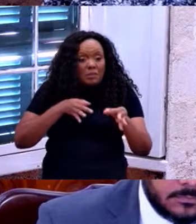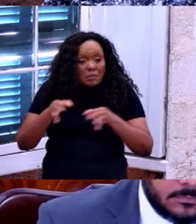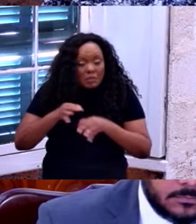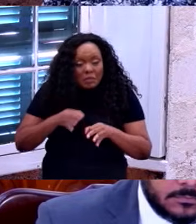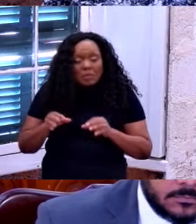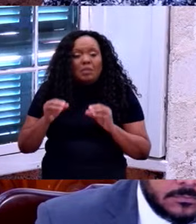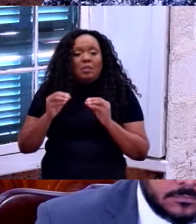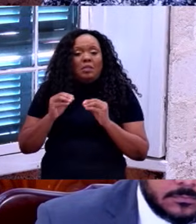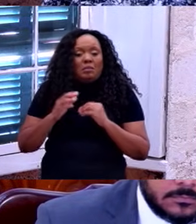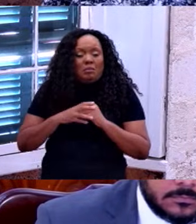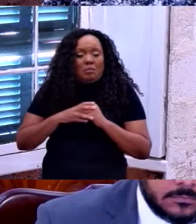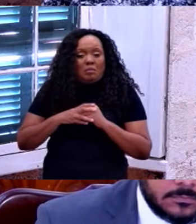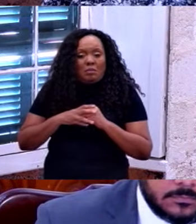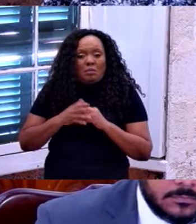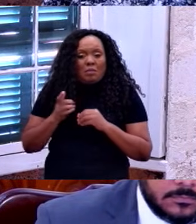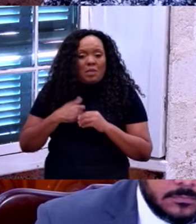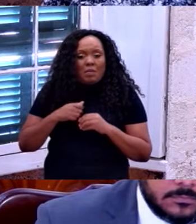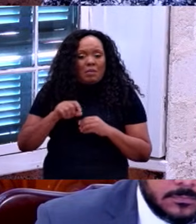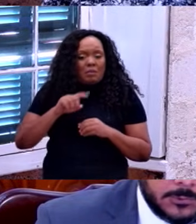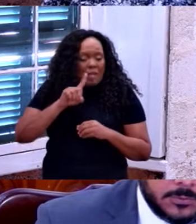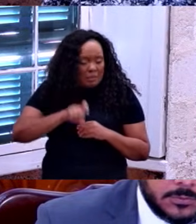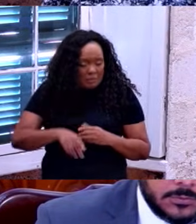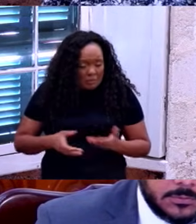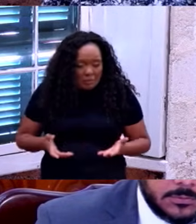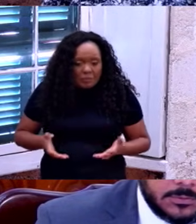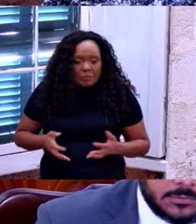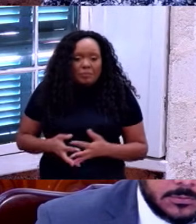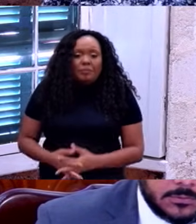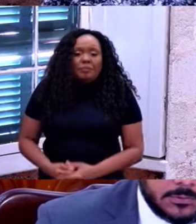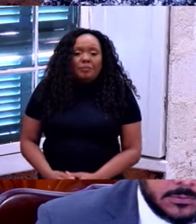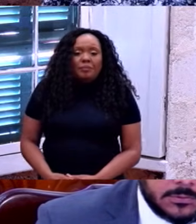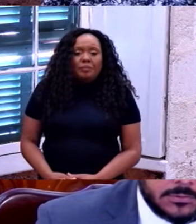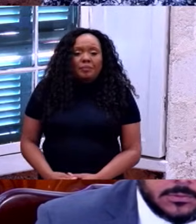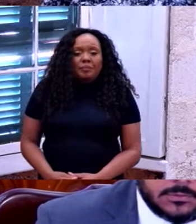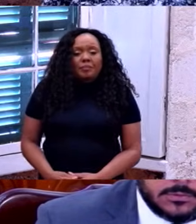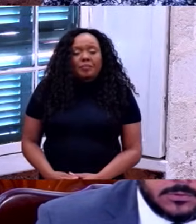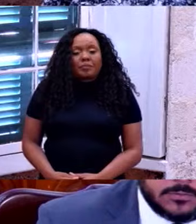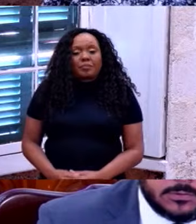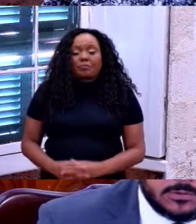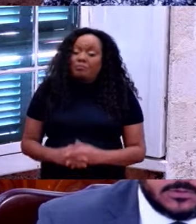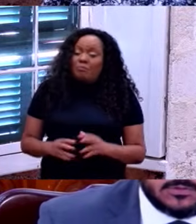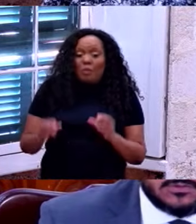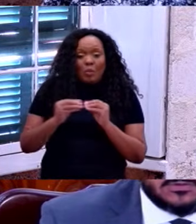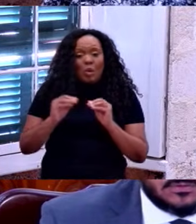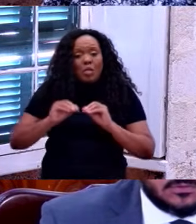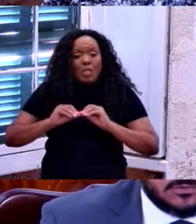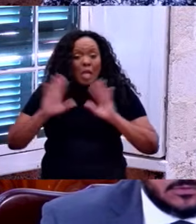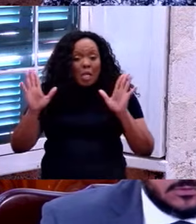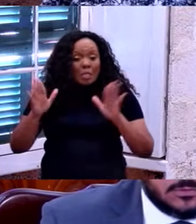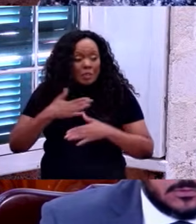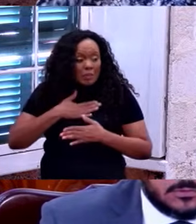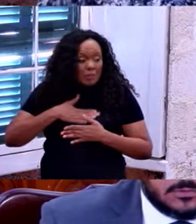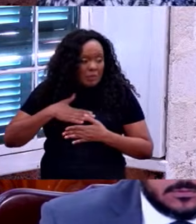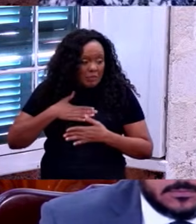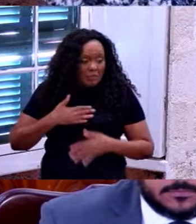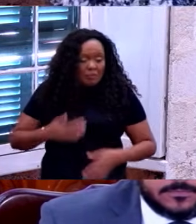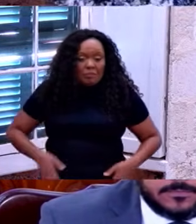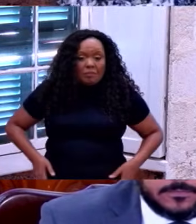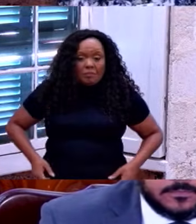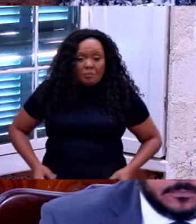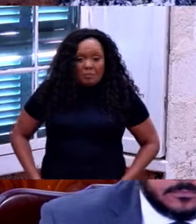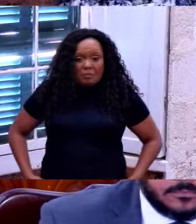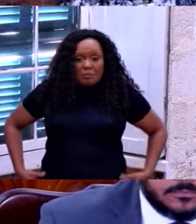transparency. I'm just asking, Mr. President, for clarity for me. Because we have it, I said it again, we have it for the